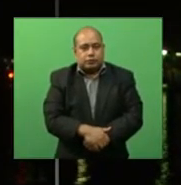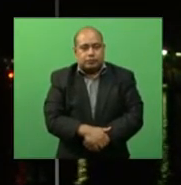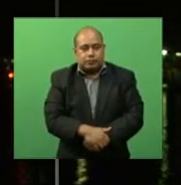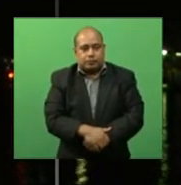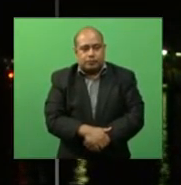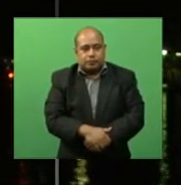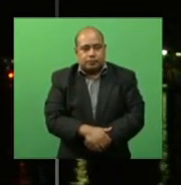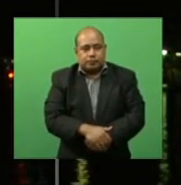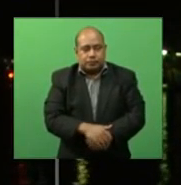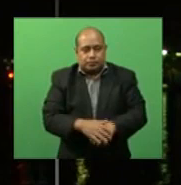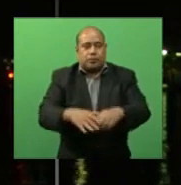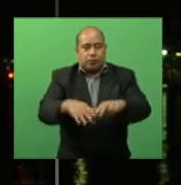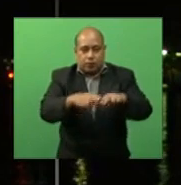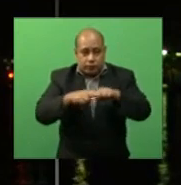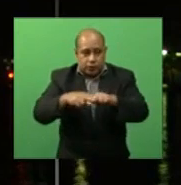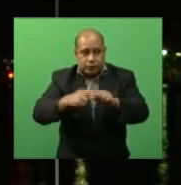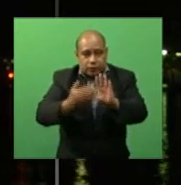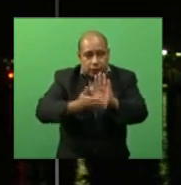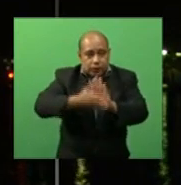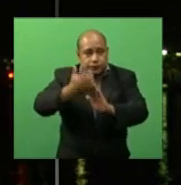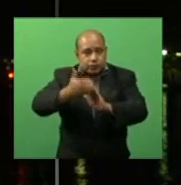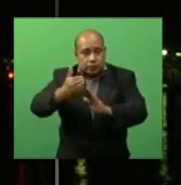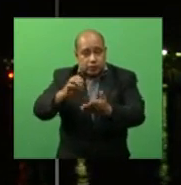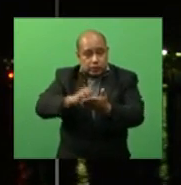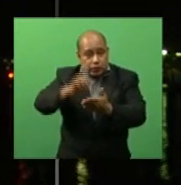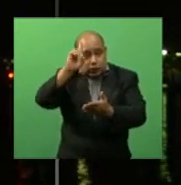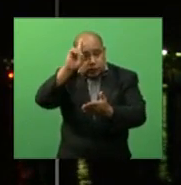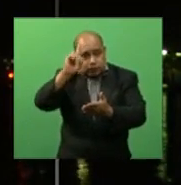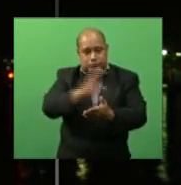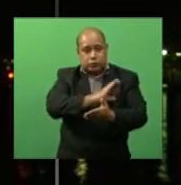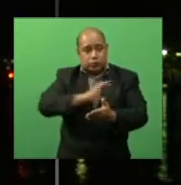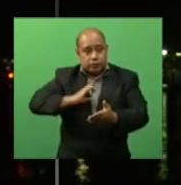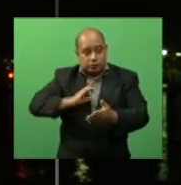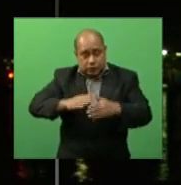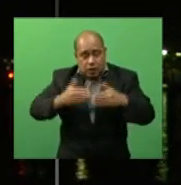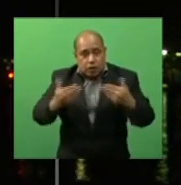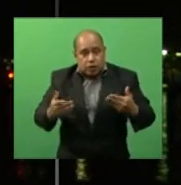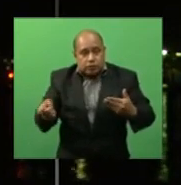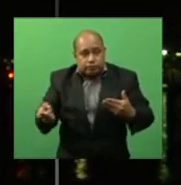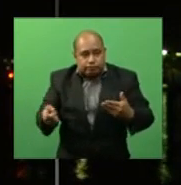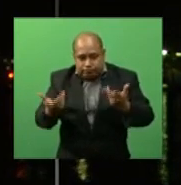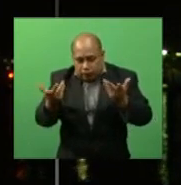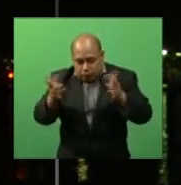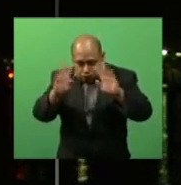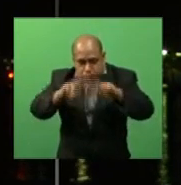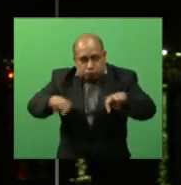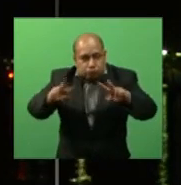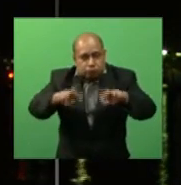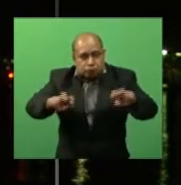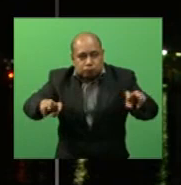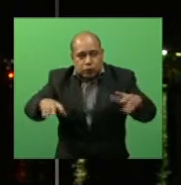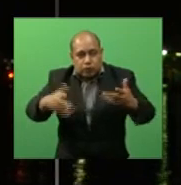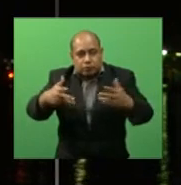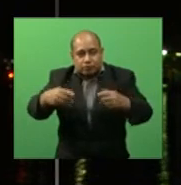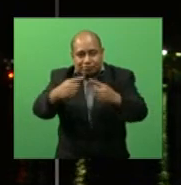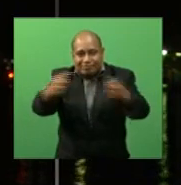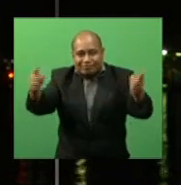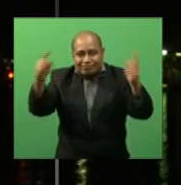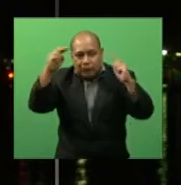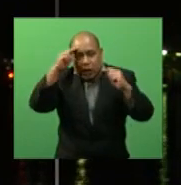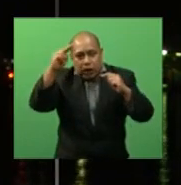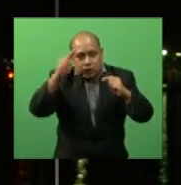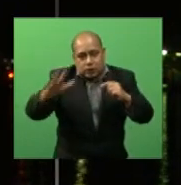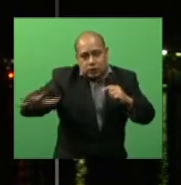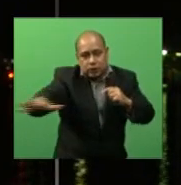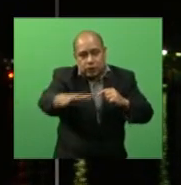The Fiji Higher Education Commission is currently carrying out its first ever National Graduate Outcomes Survey.